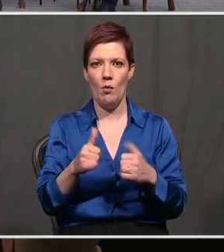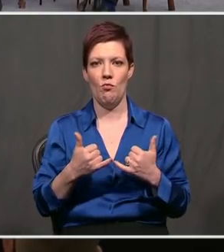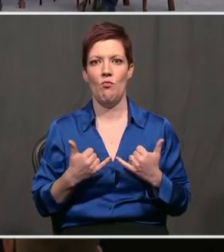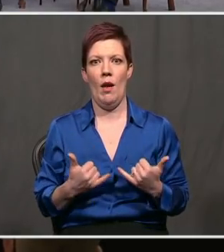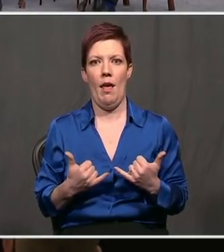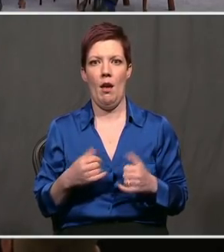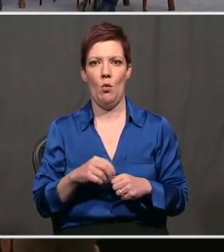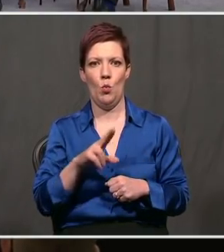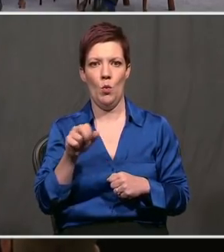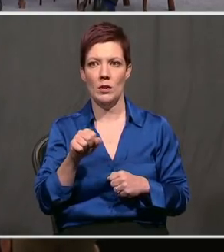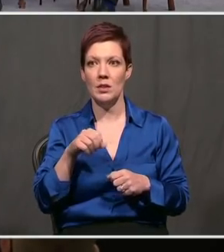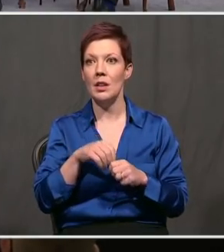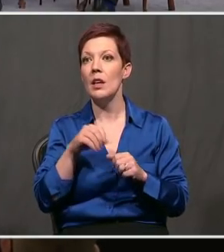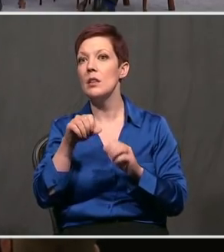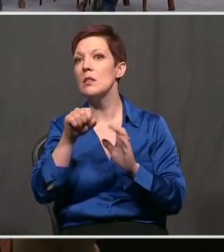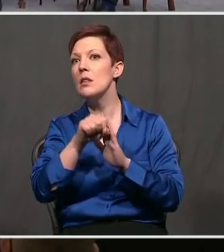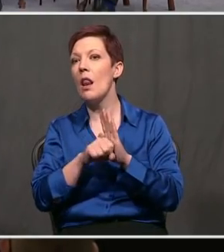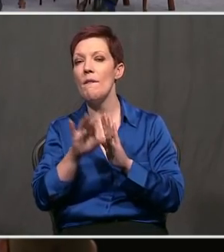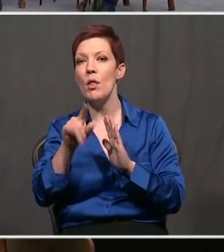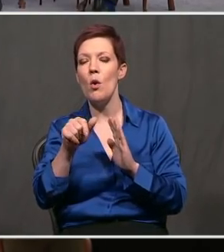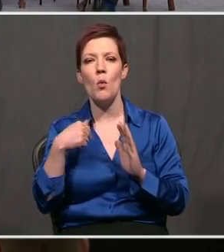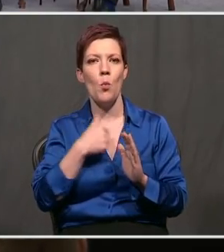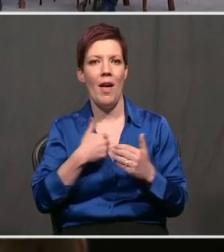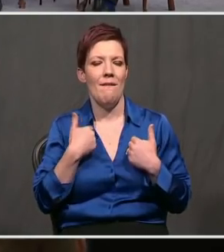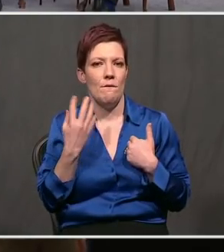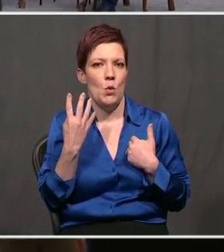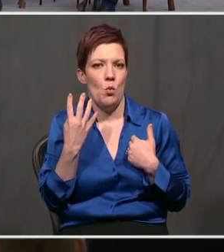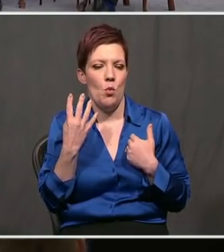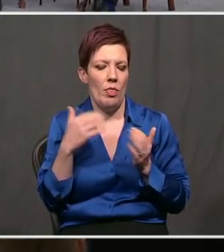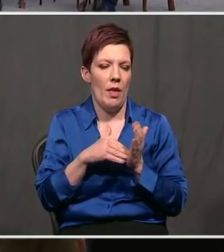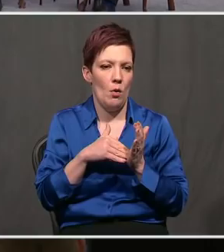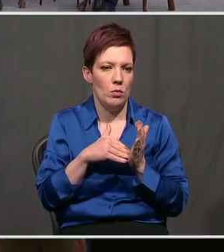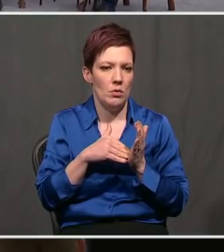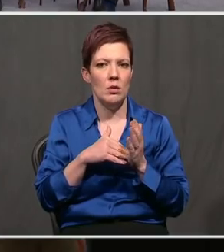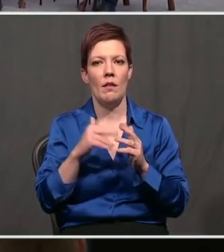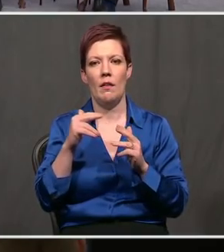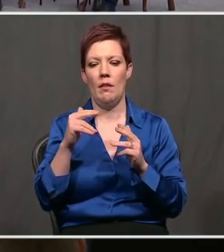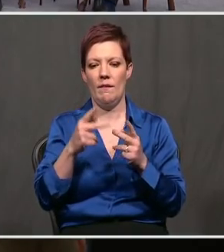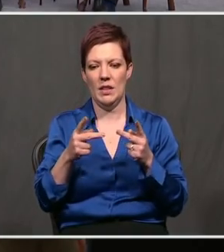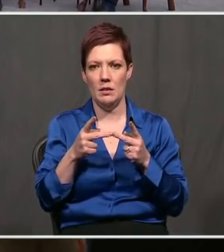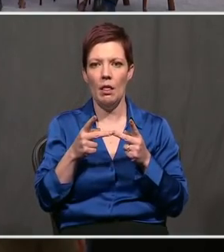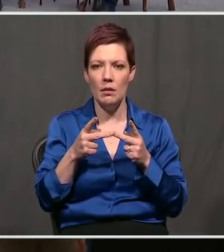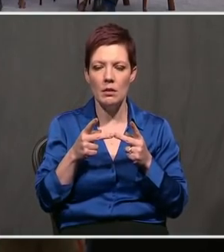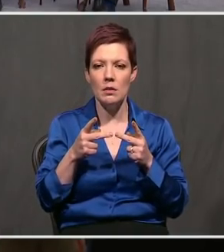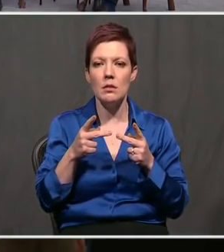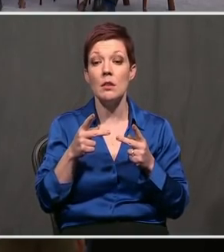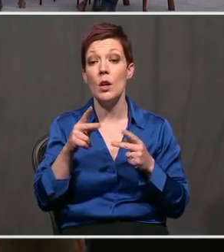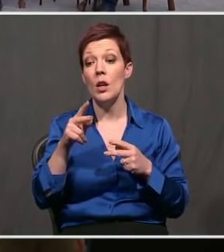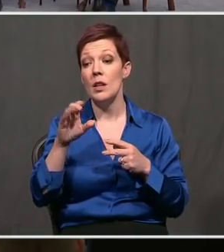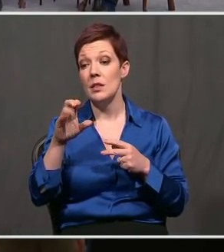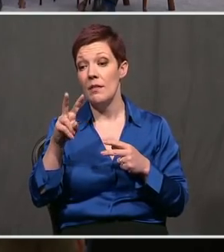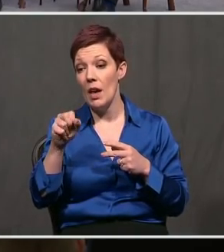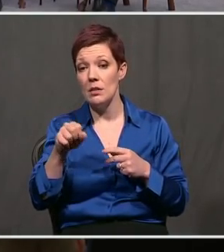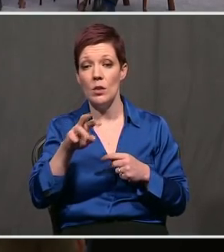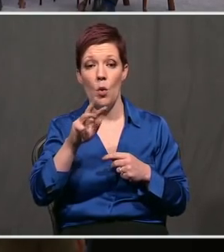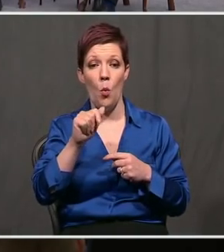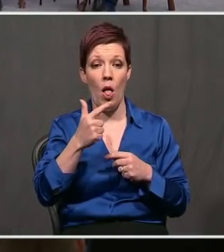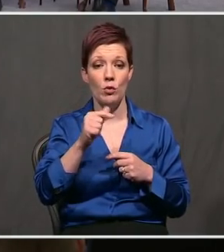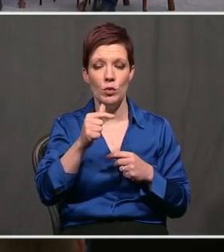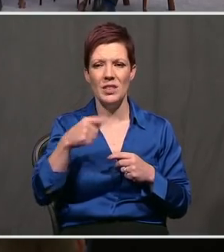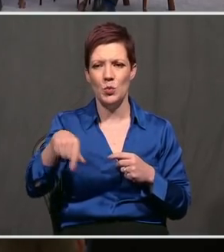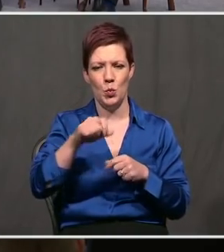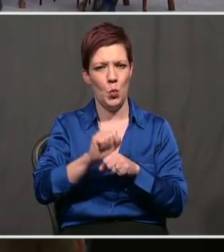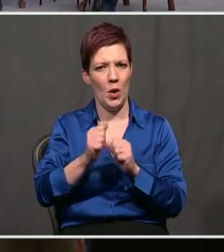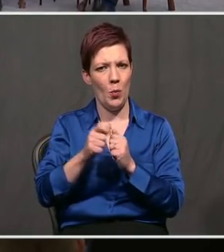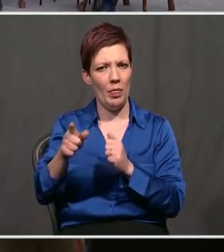United States. In the state of Florida, we have 4,000 facilities. We're working with CVS Walgreens to be able to do that. It's